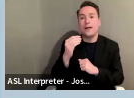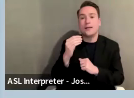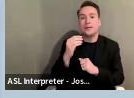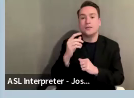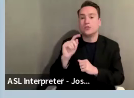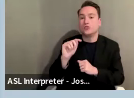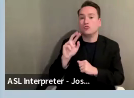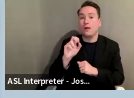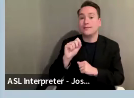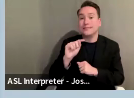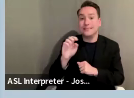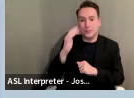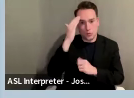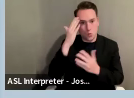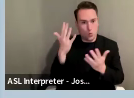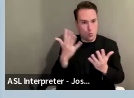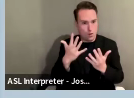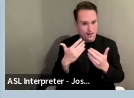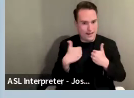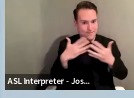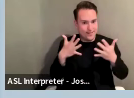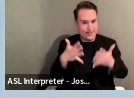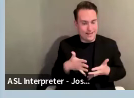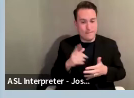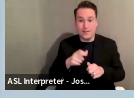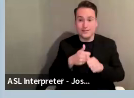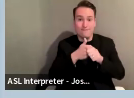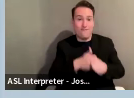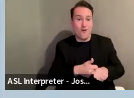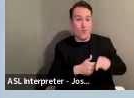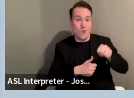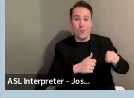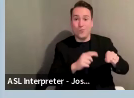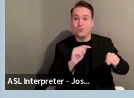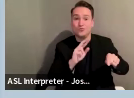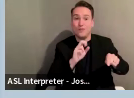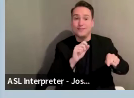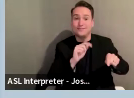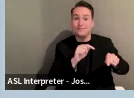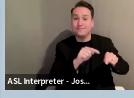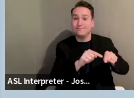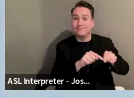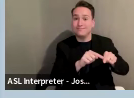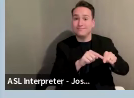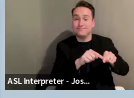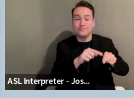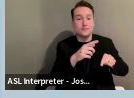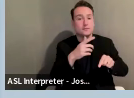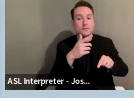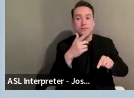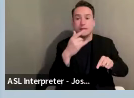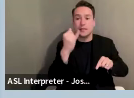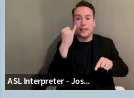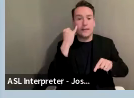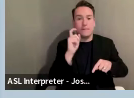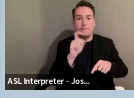they have to do what the decedent has taken the time to say in the trust. So if everything's supposed to go 3